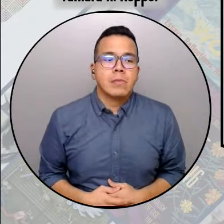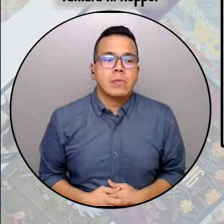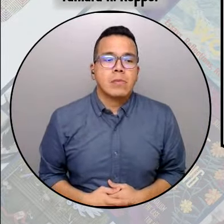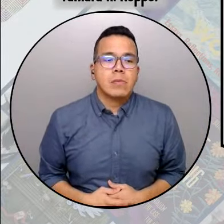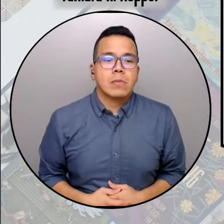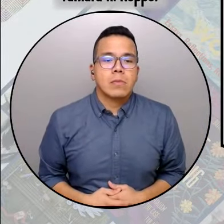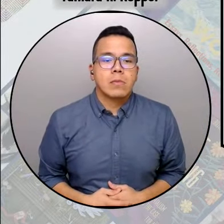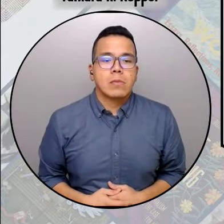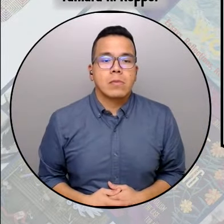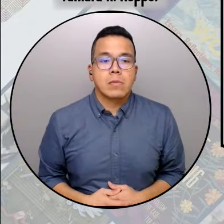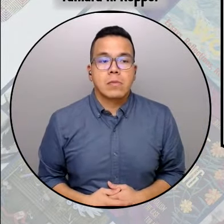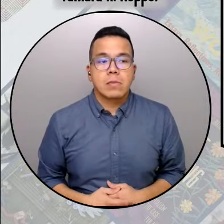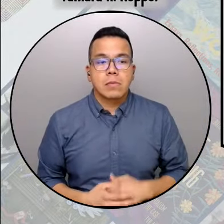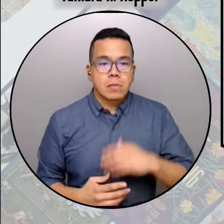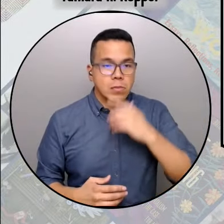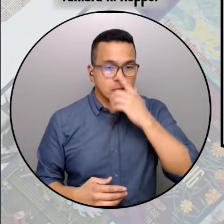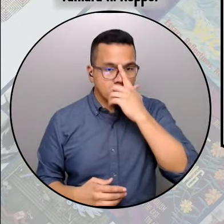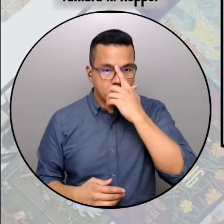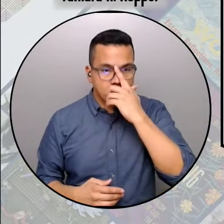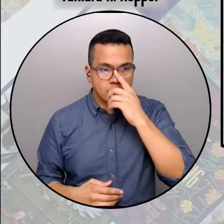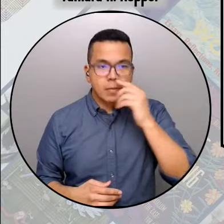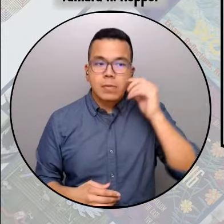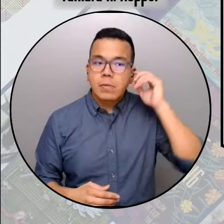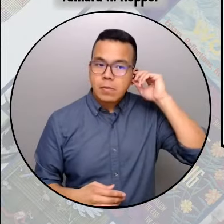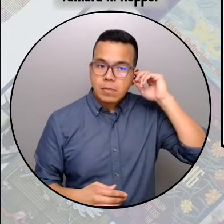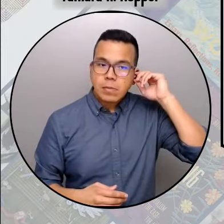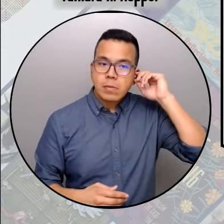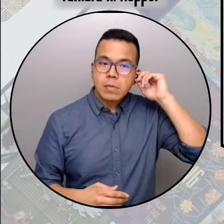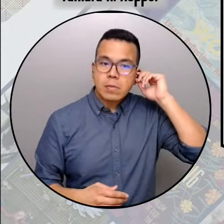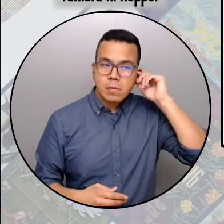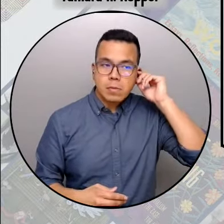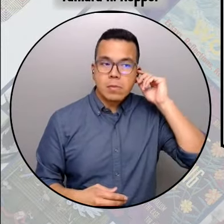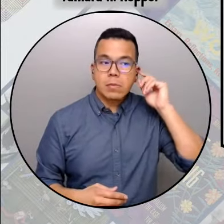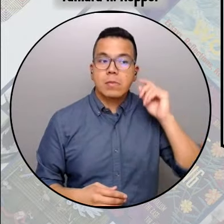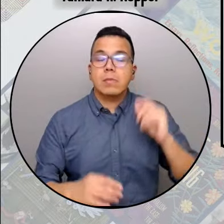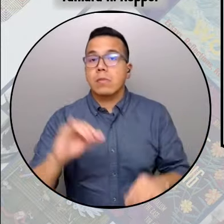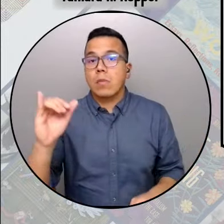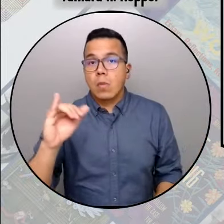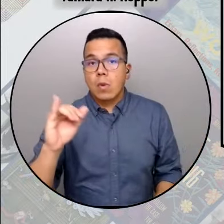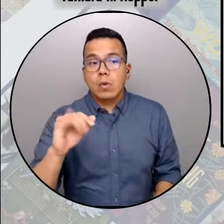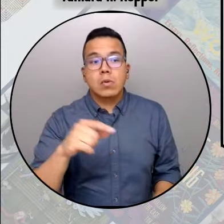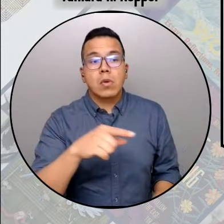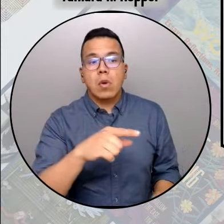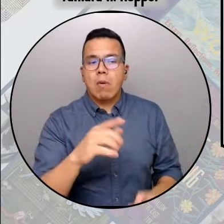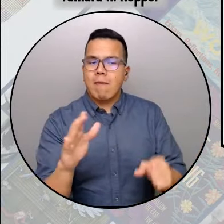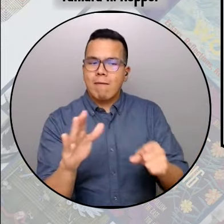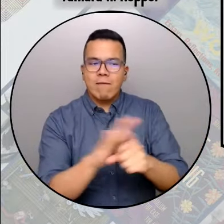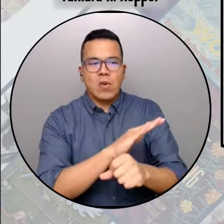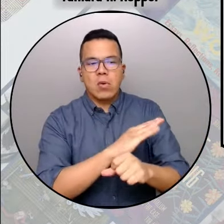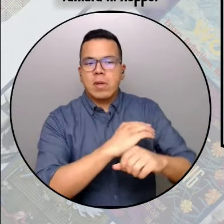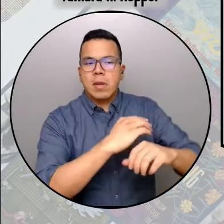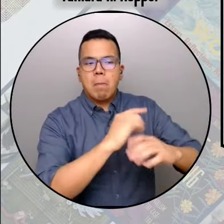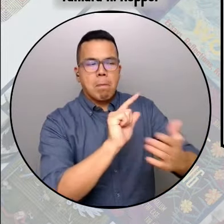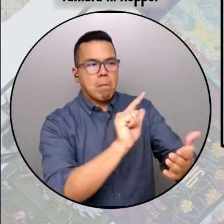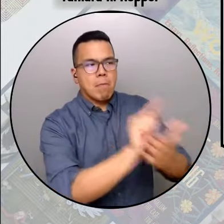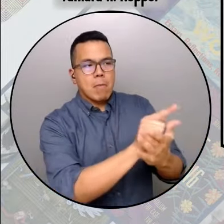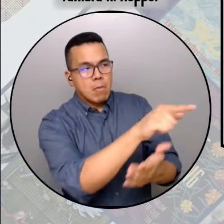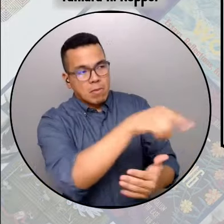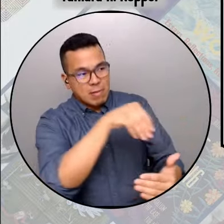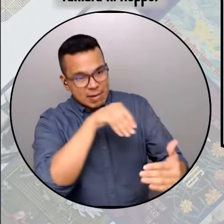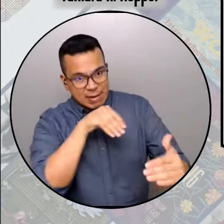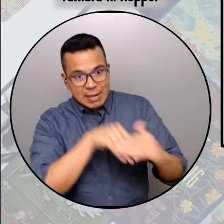also becomes completely barred those convicted of aggravated felony from applying for certain types of relief. And made it much more difficult to be granted what is now